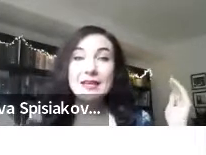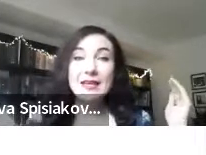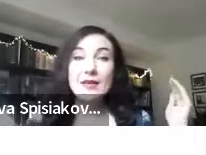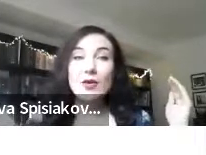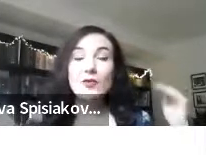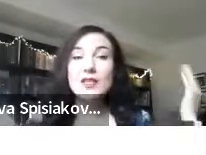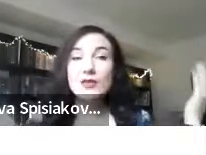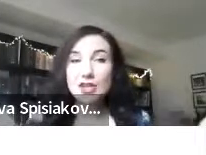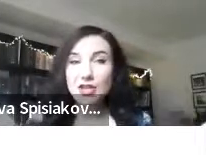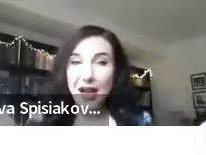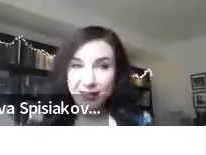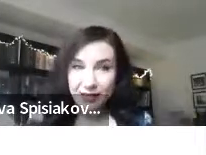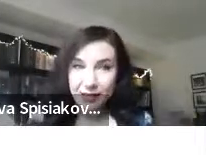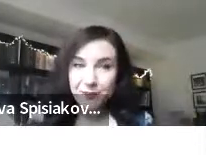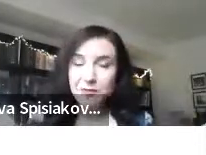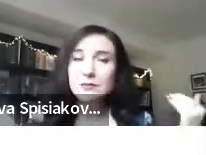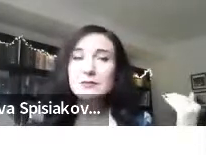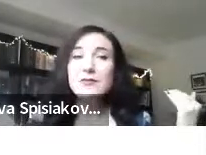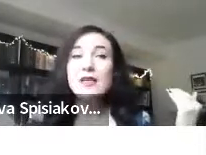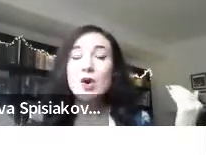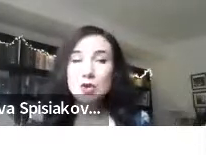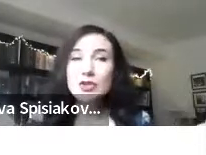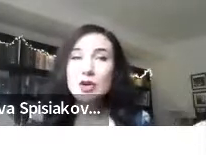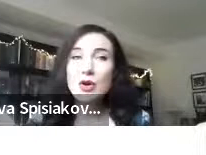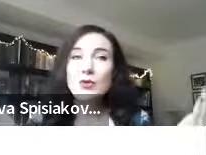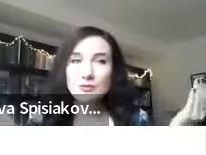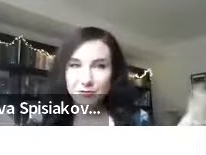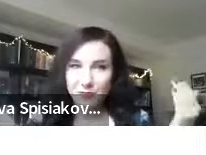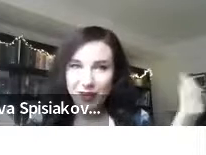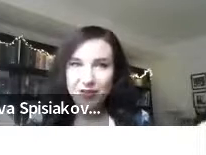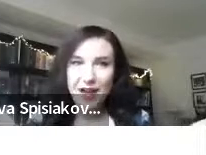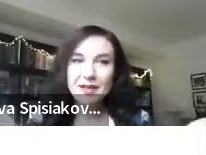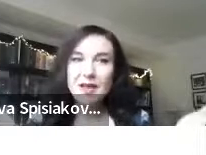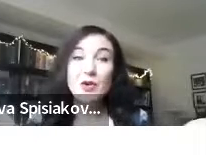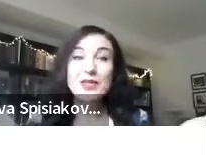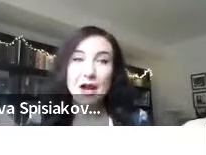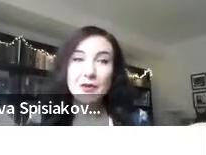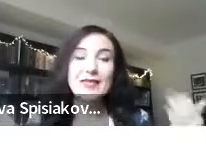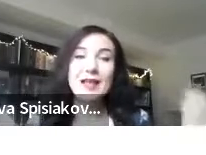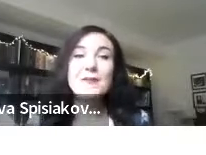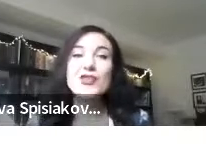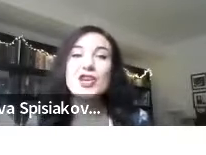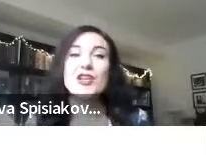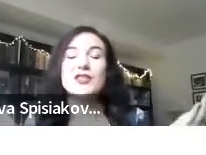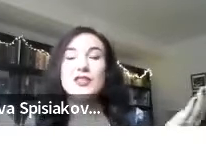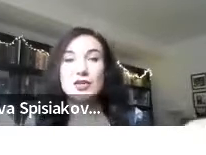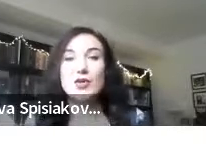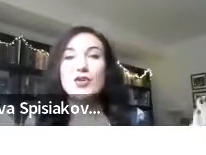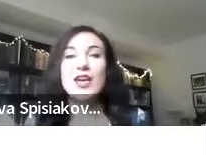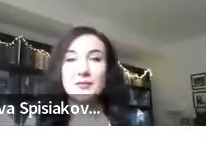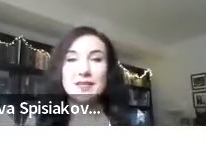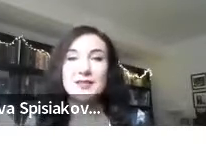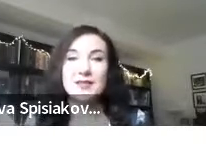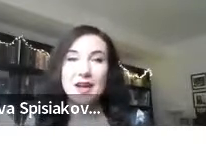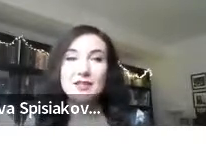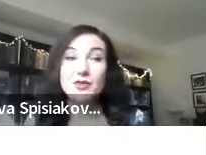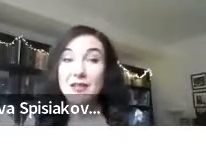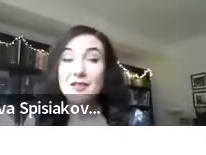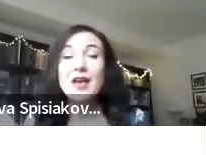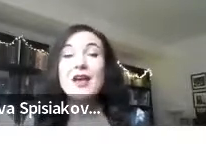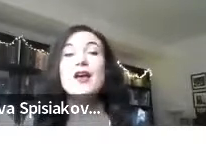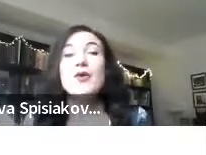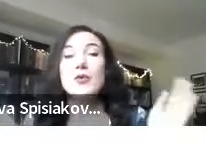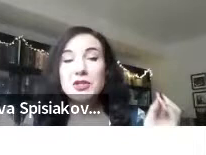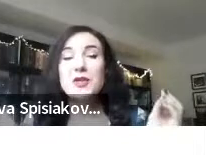And of course, the original article also very rightly points out that climate change is a huge and present threat